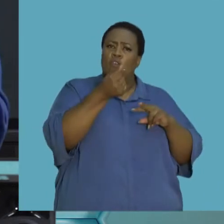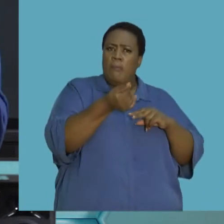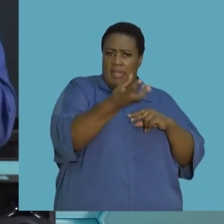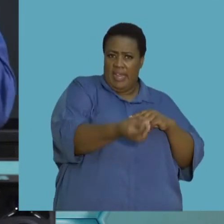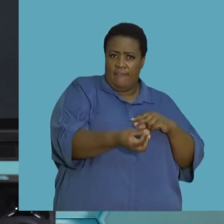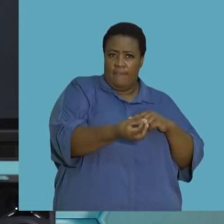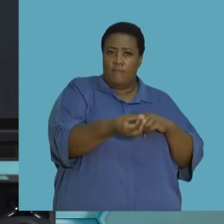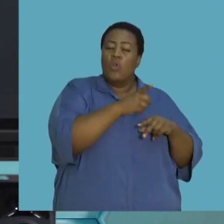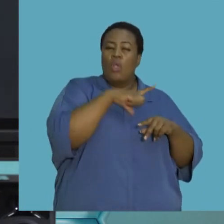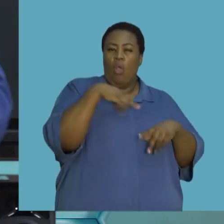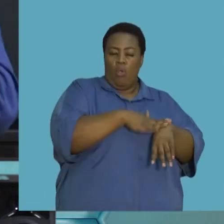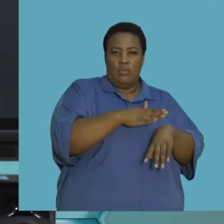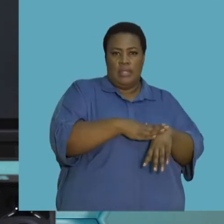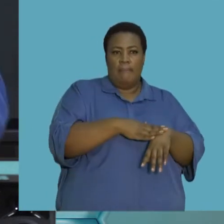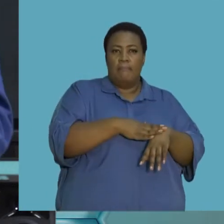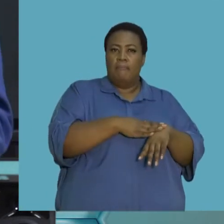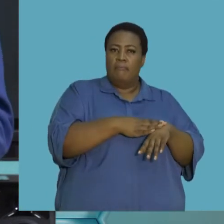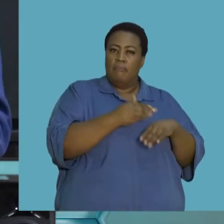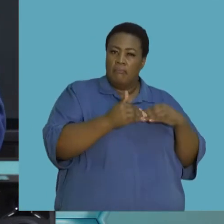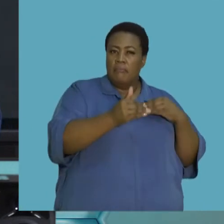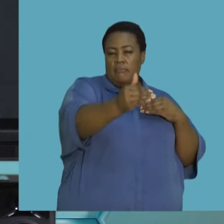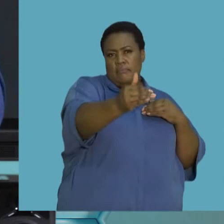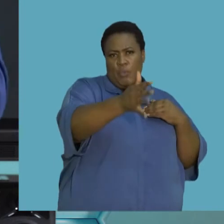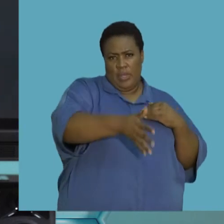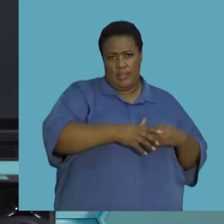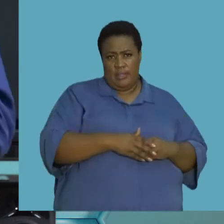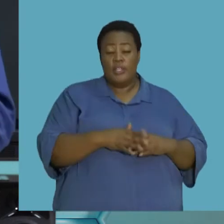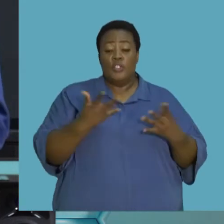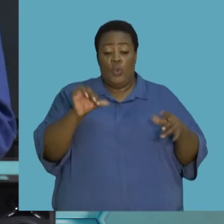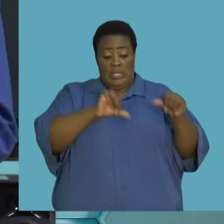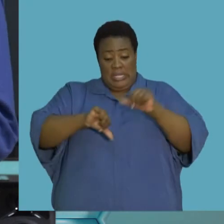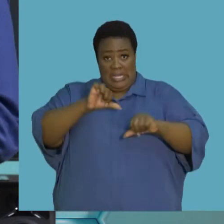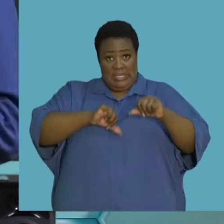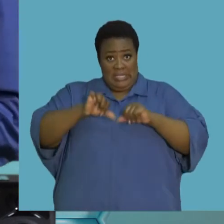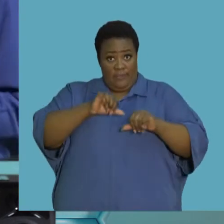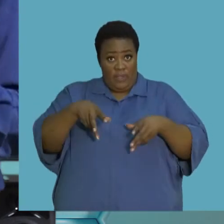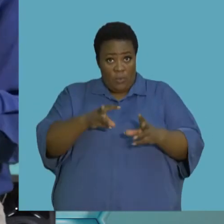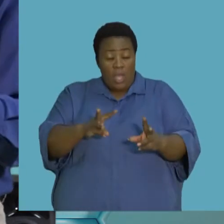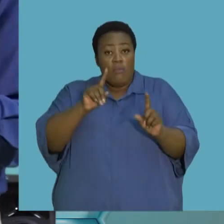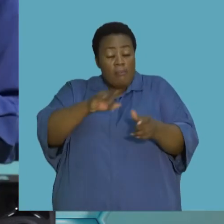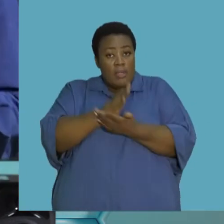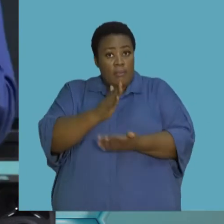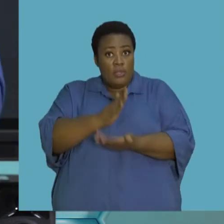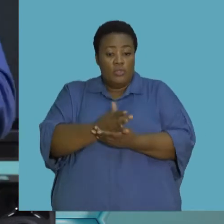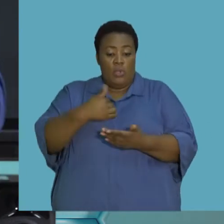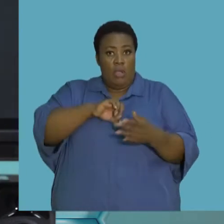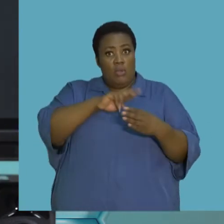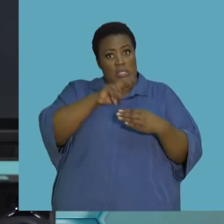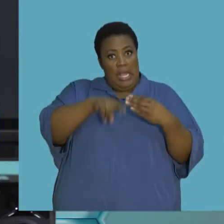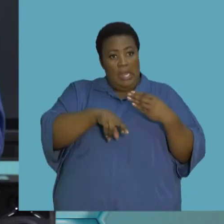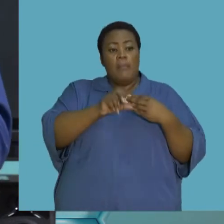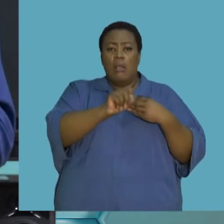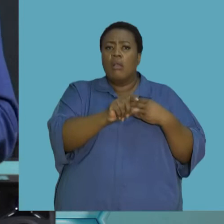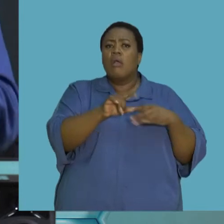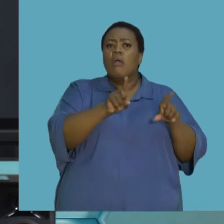for money on a long-term basis. So in scientific methodology, we need to ensure that our results are